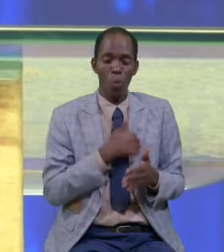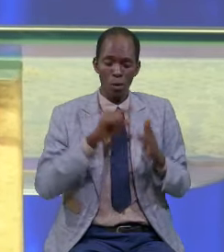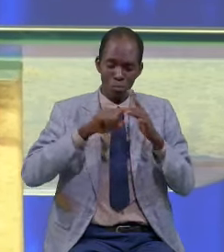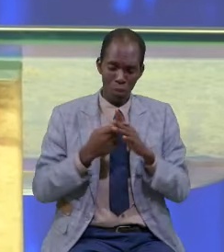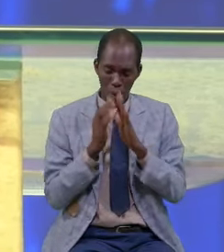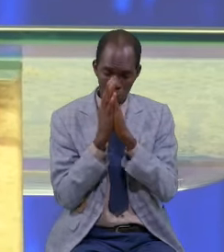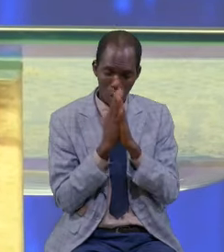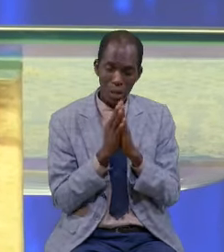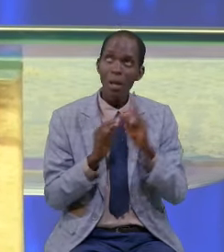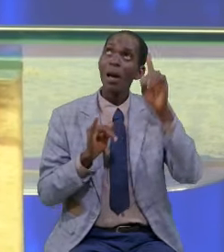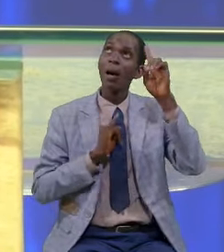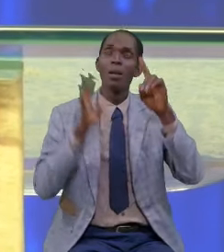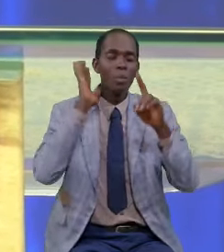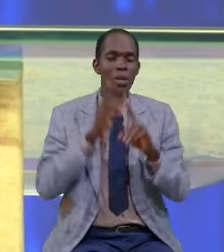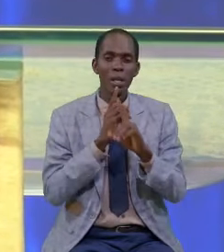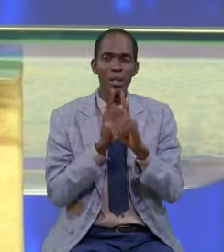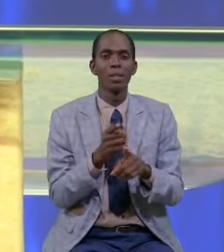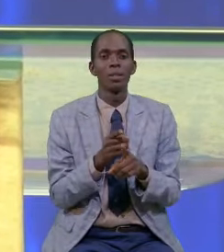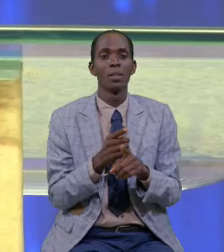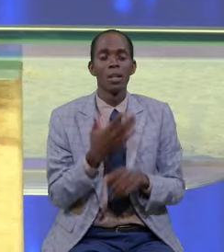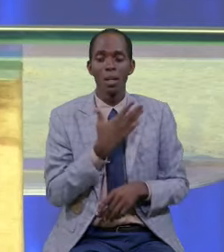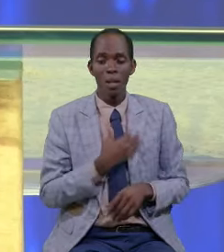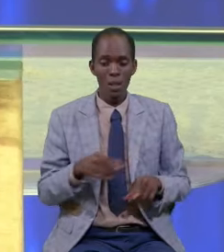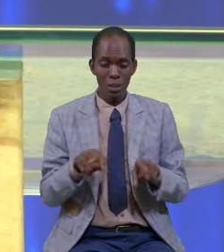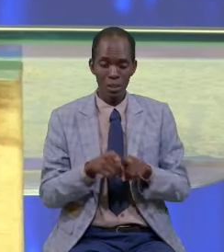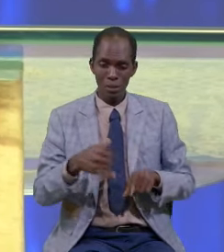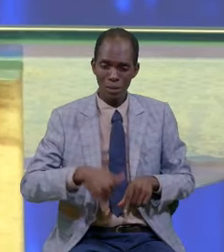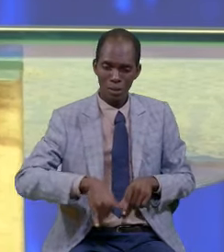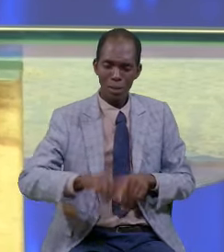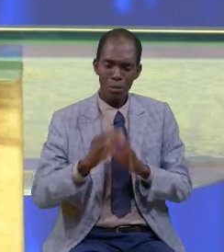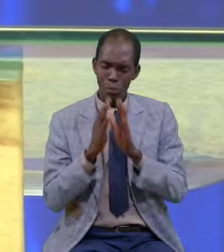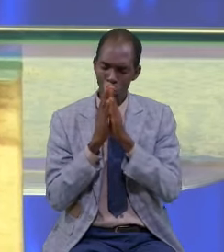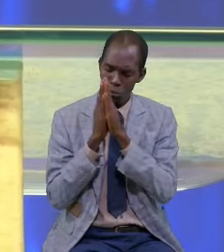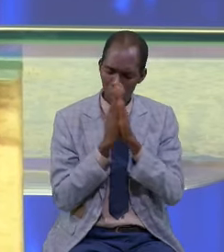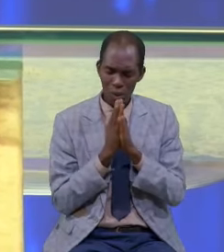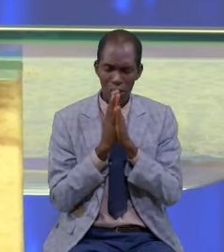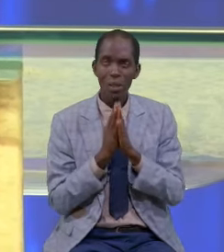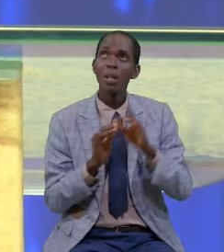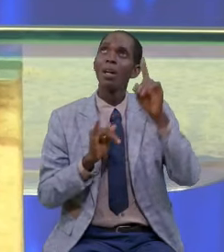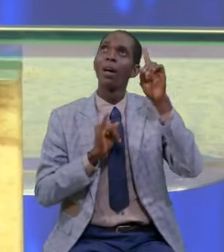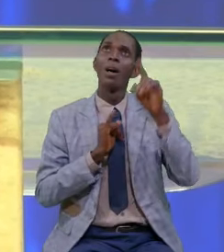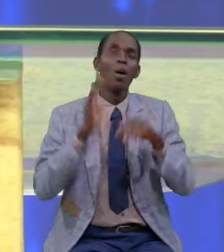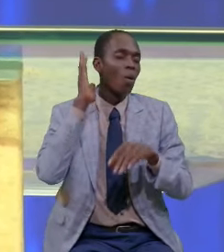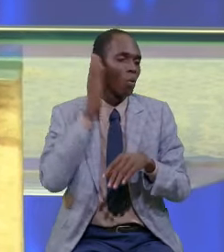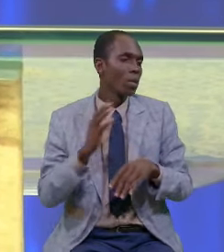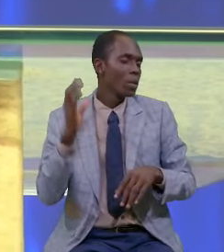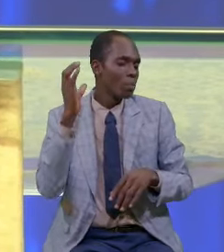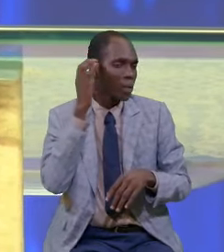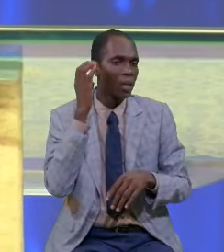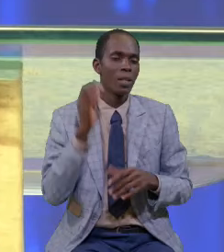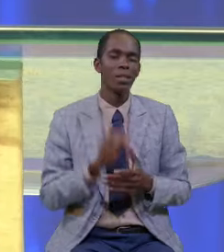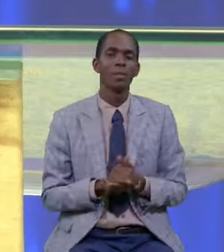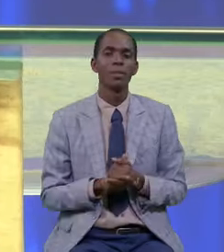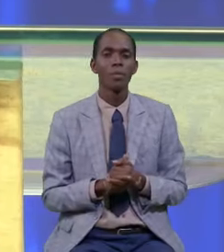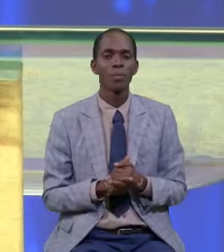will answer. And while they are yet speaking, I will hear.